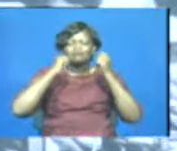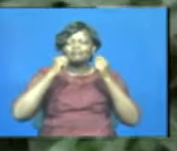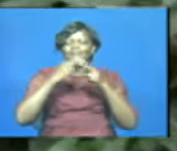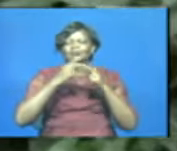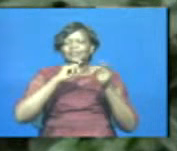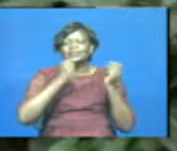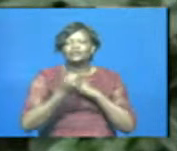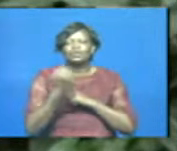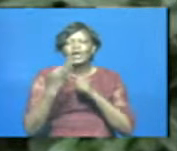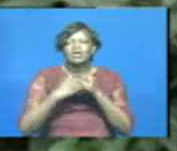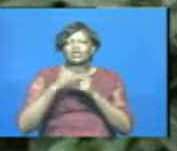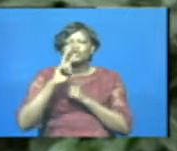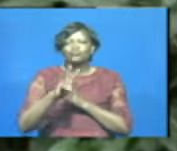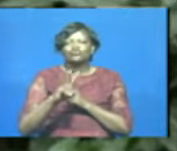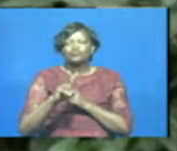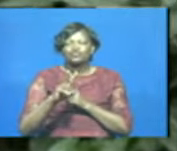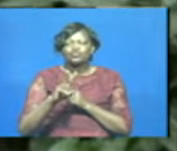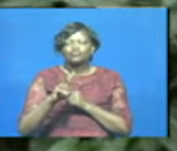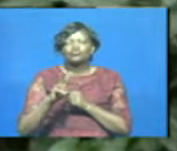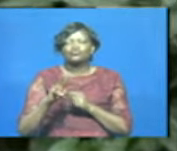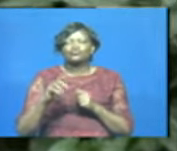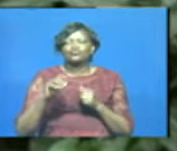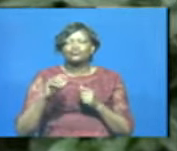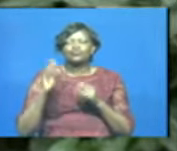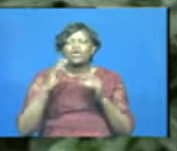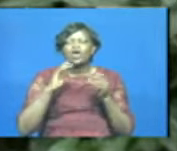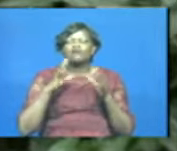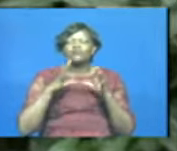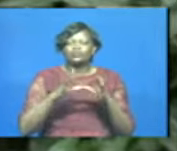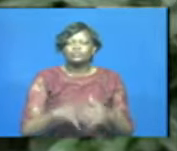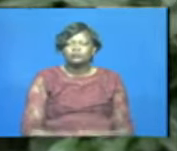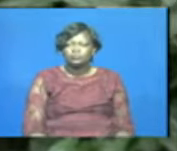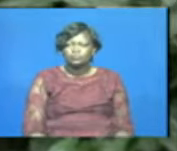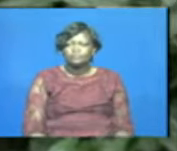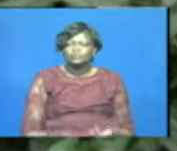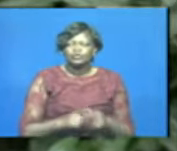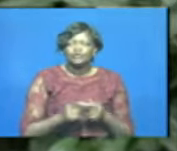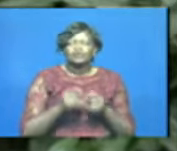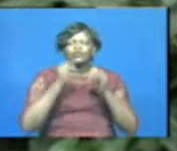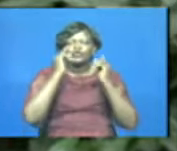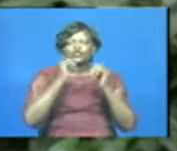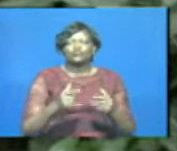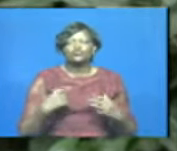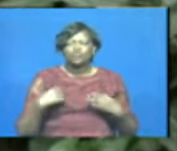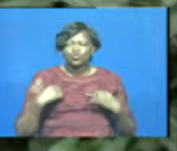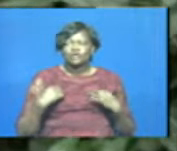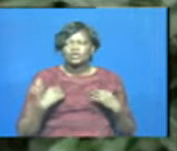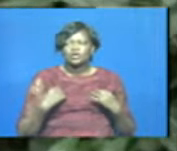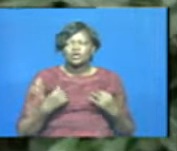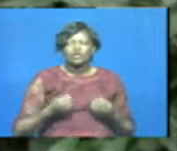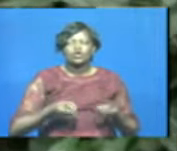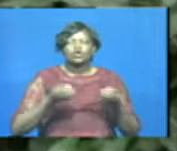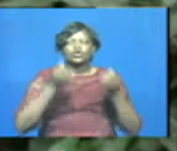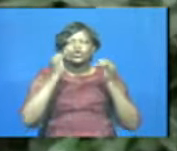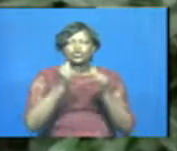Air Force. And we were given the new uniform, we were given new numbers,